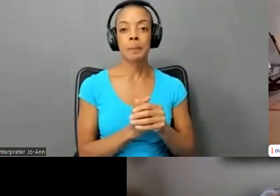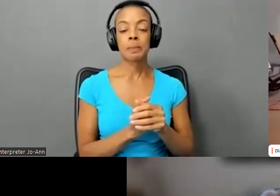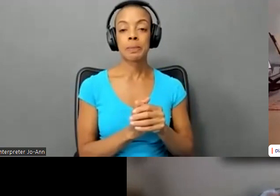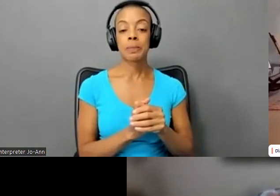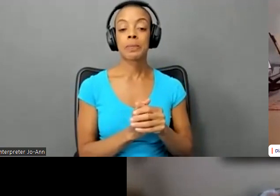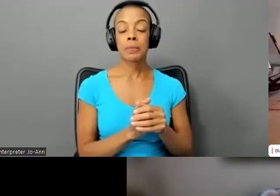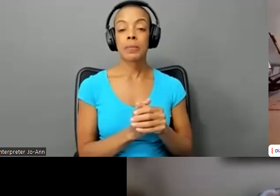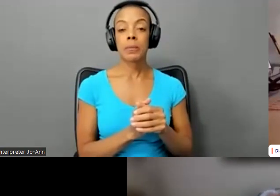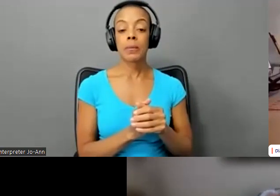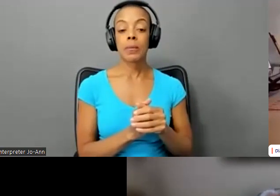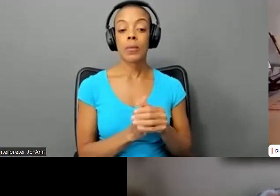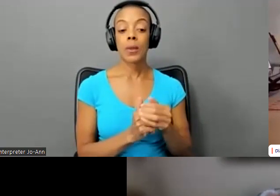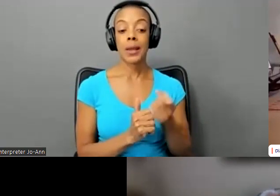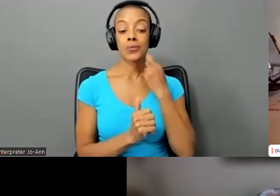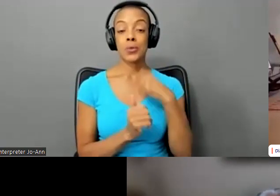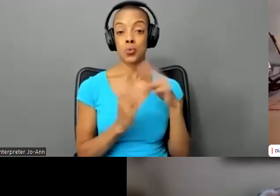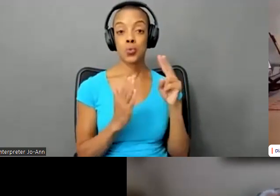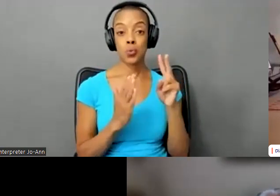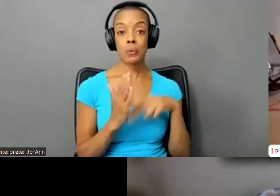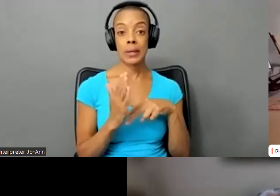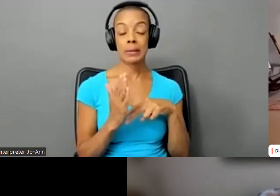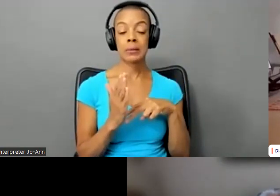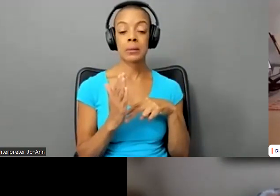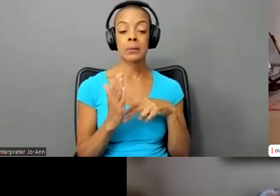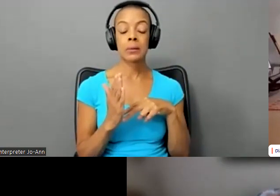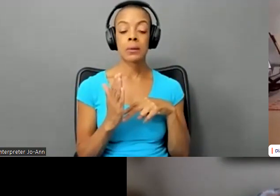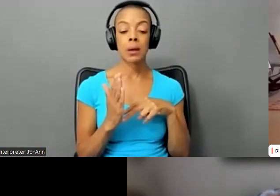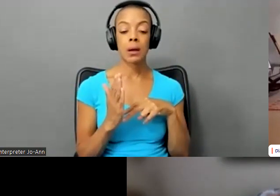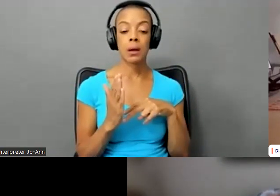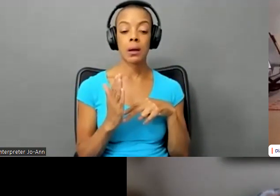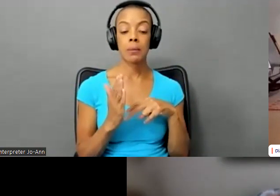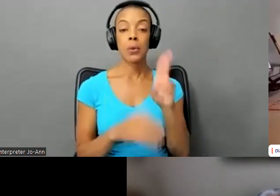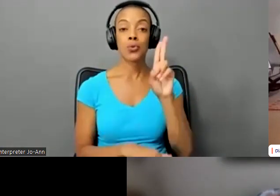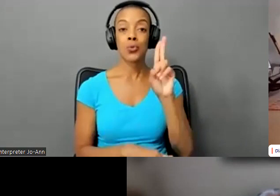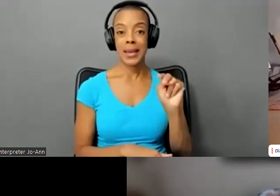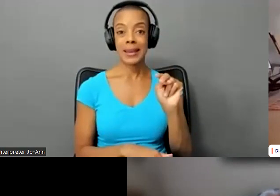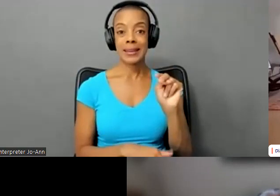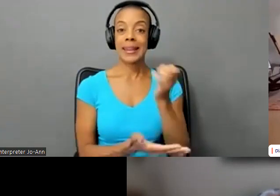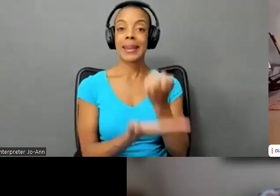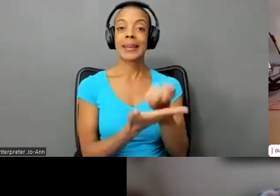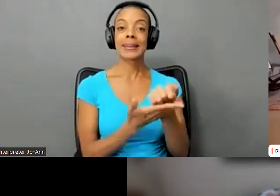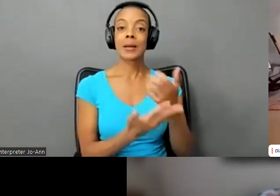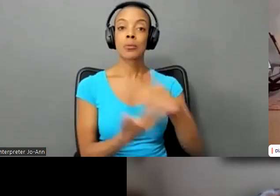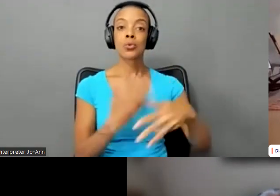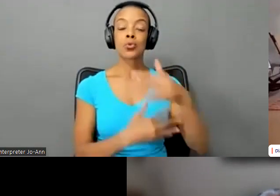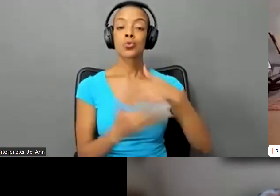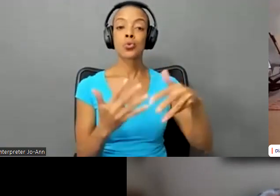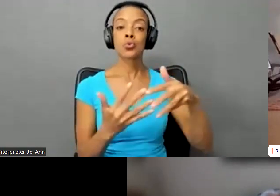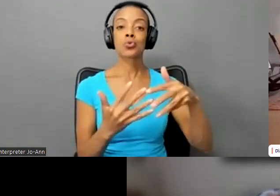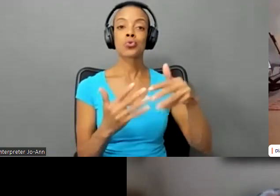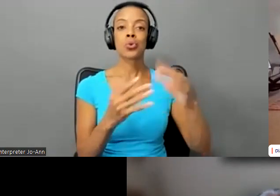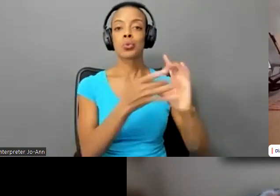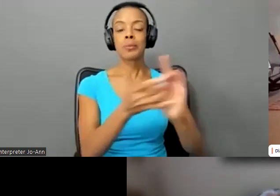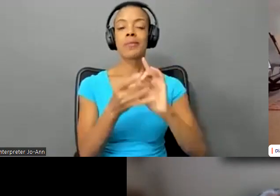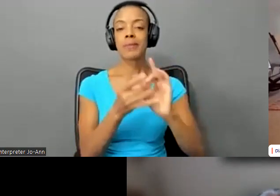reading just recently that the UN Economic and Social Affairs report talked